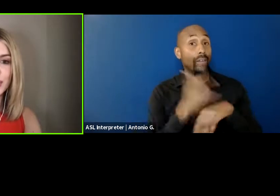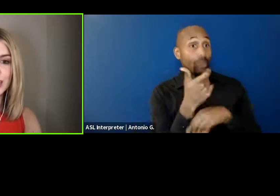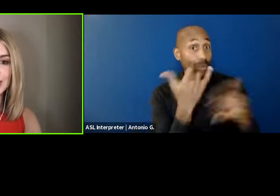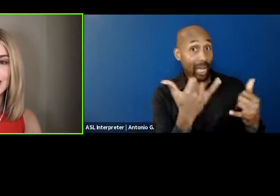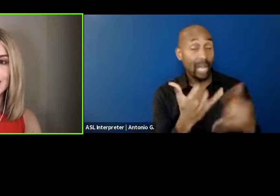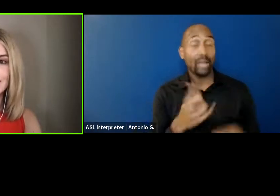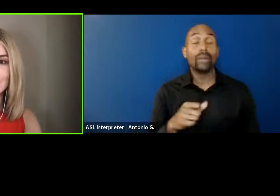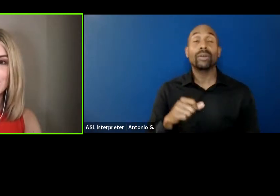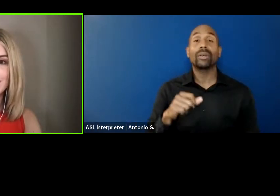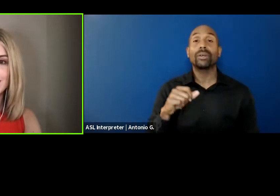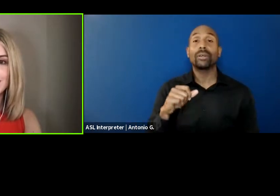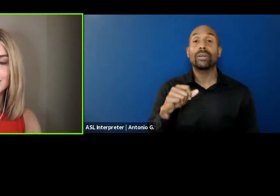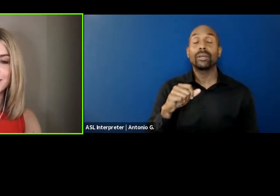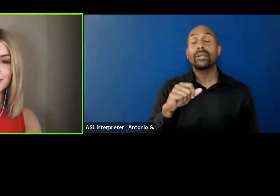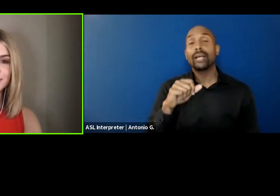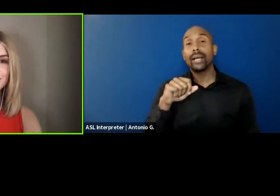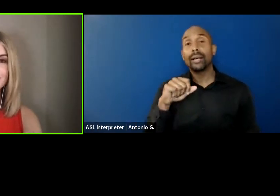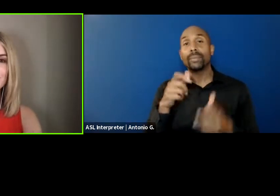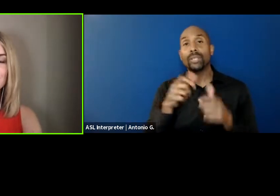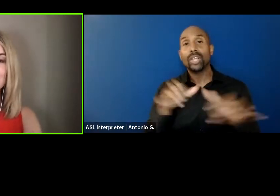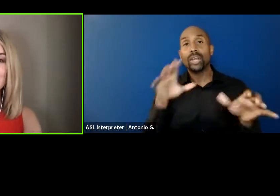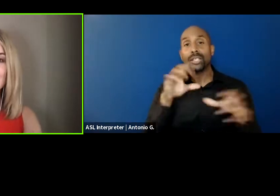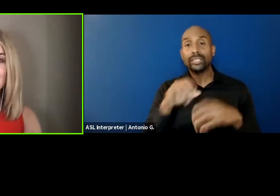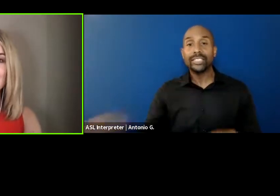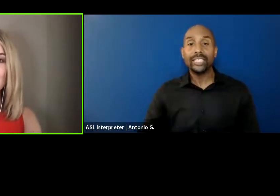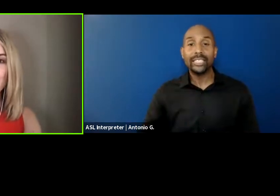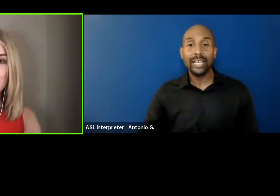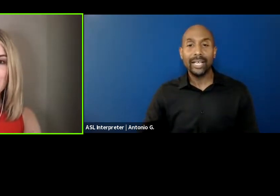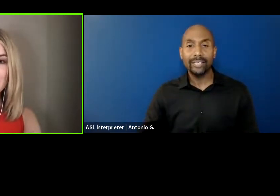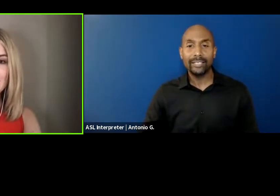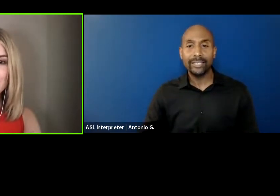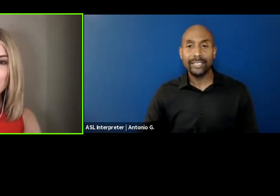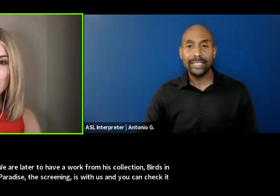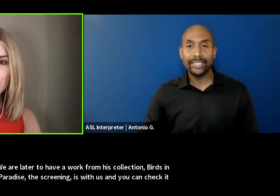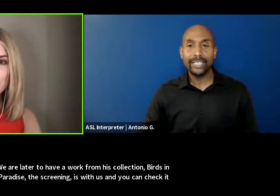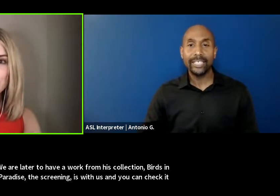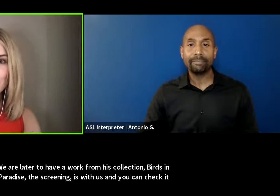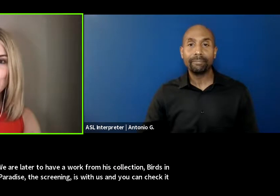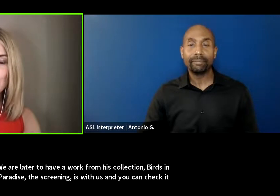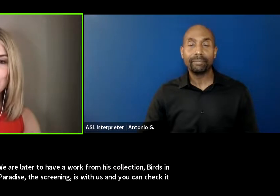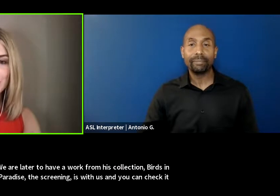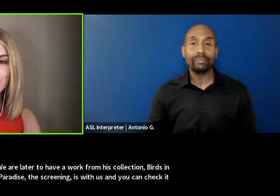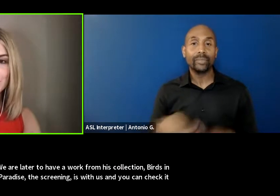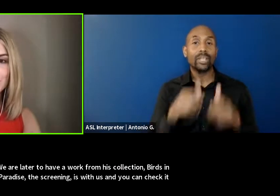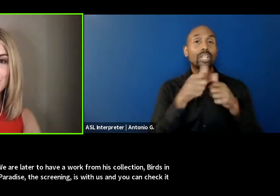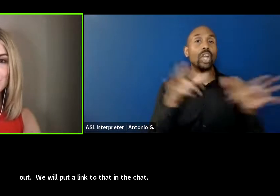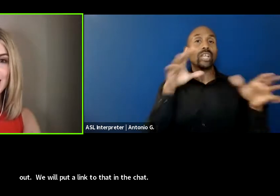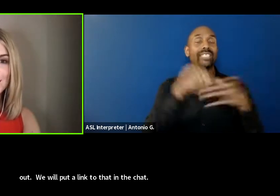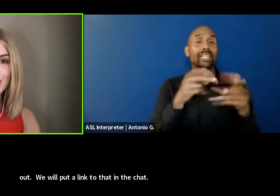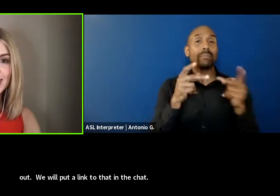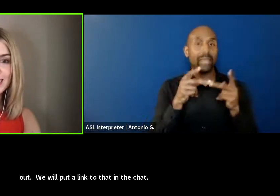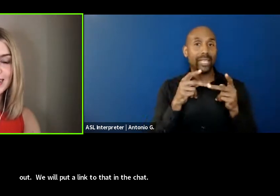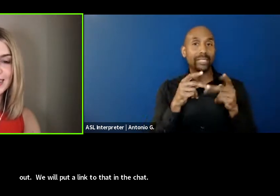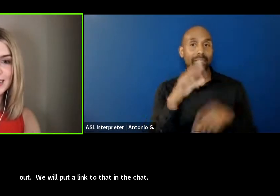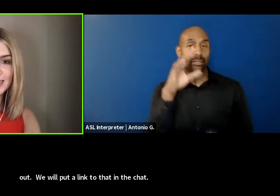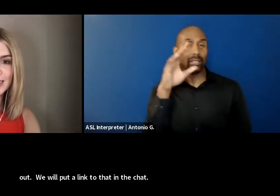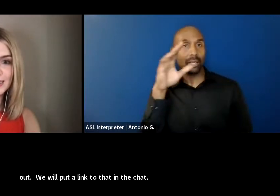we will put a link to that in the chat. So with that, let me welcome Jacolby. Please turn on your